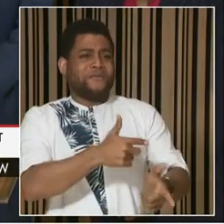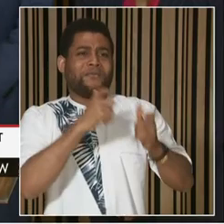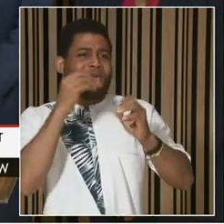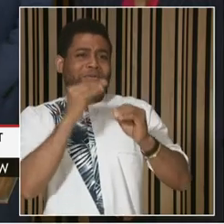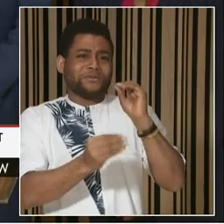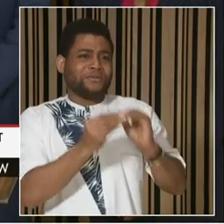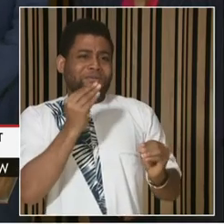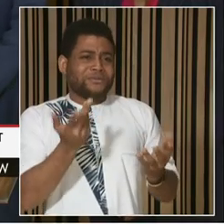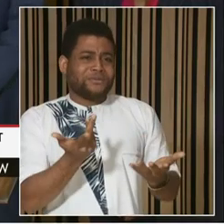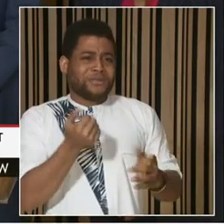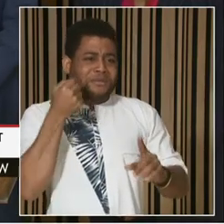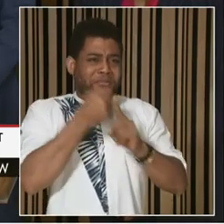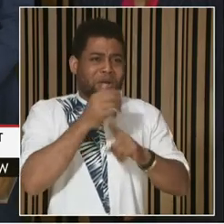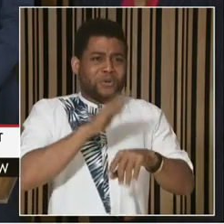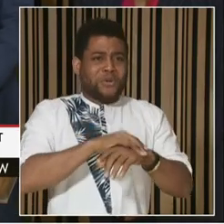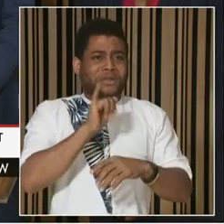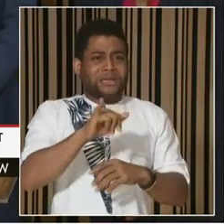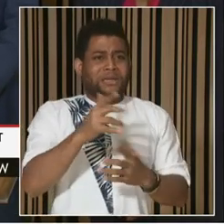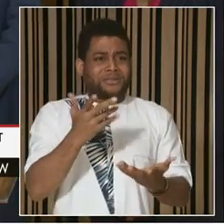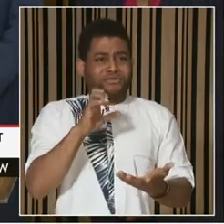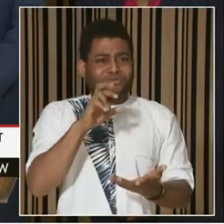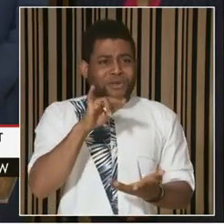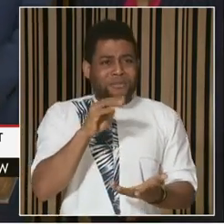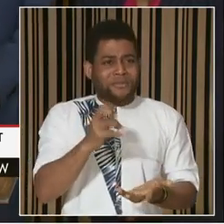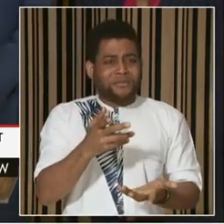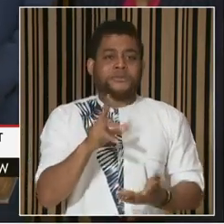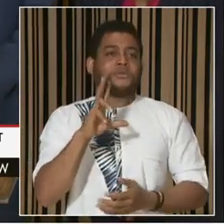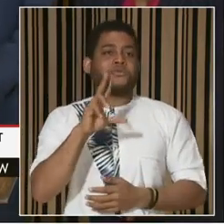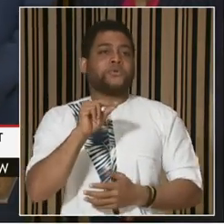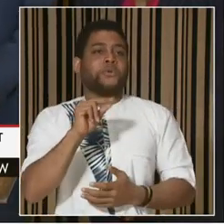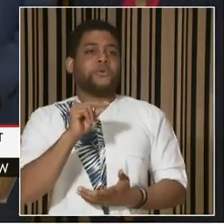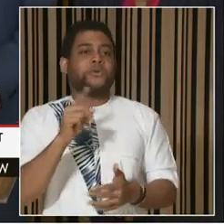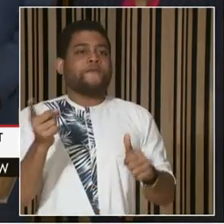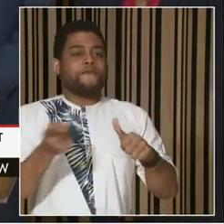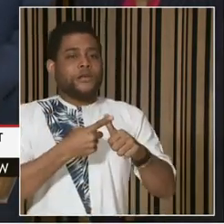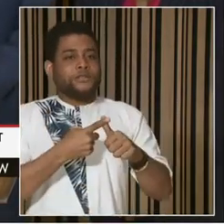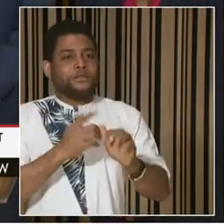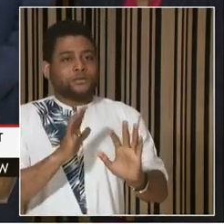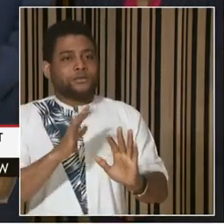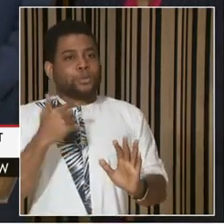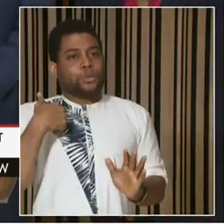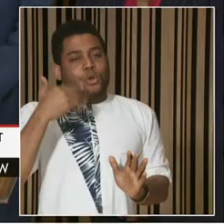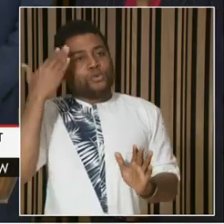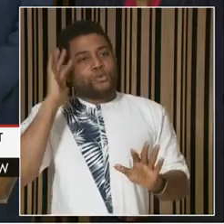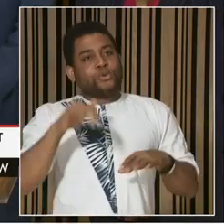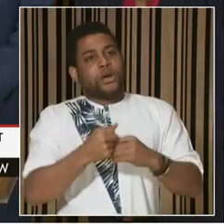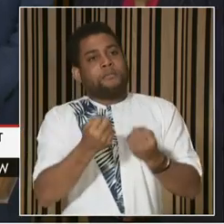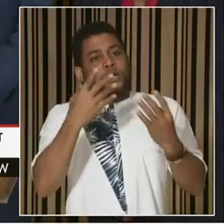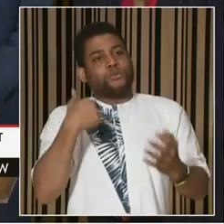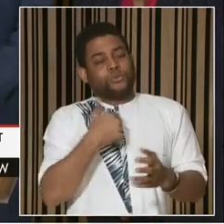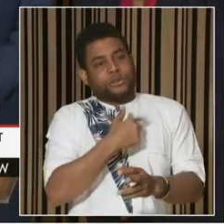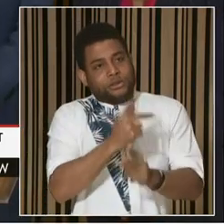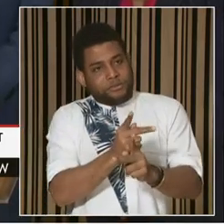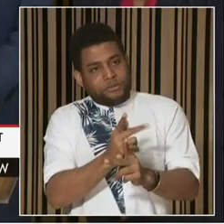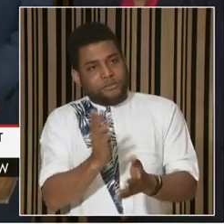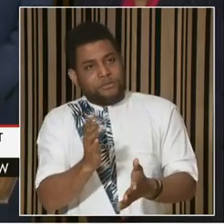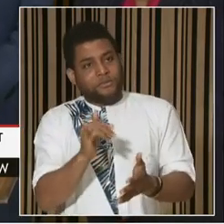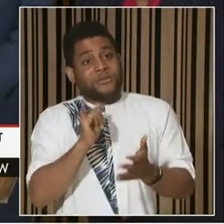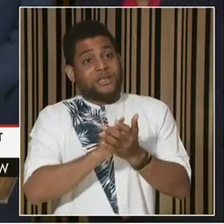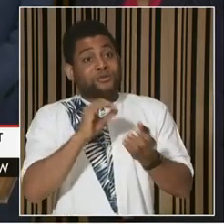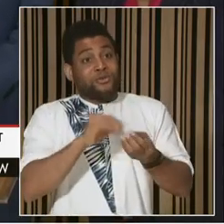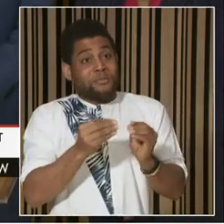right? Well, first of all, we don't know exactly how many we'll be able to keep. So that number that's a